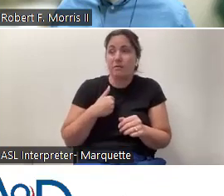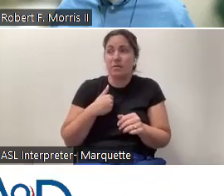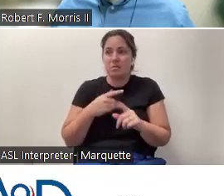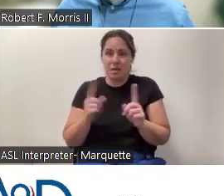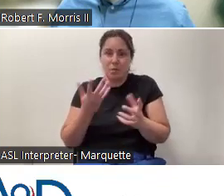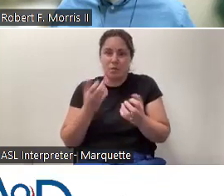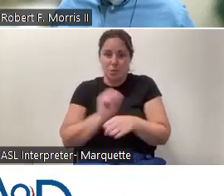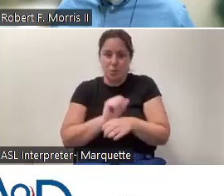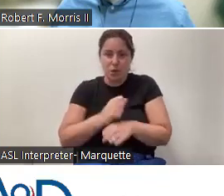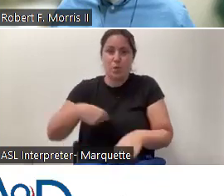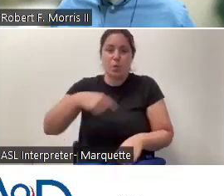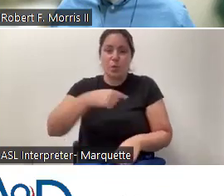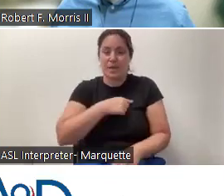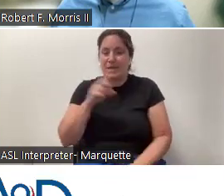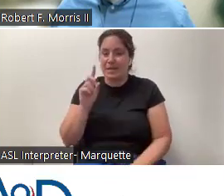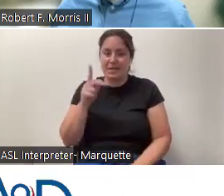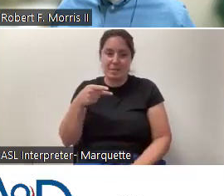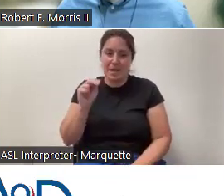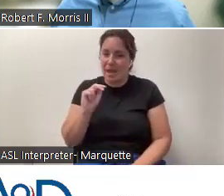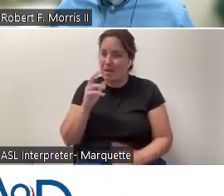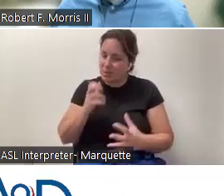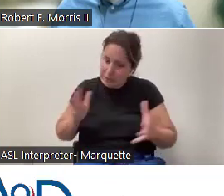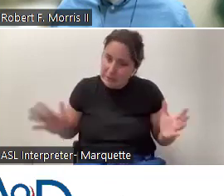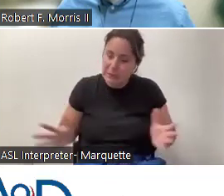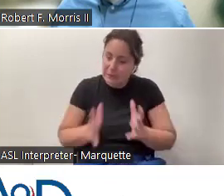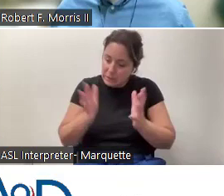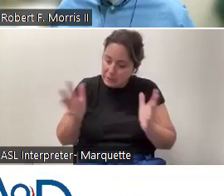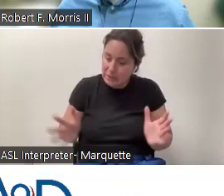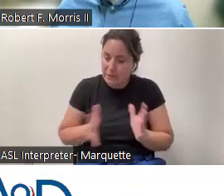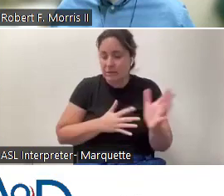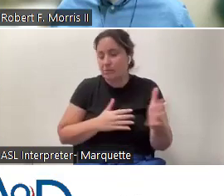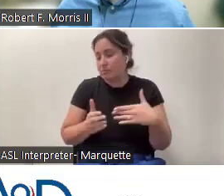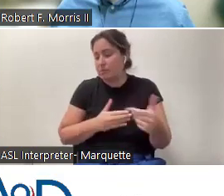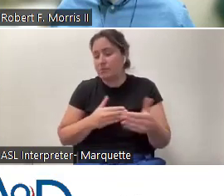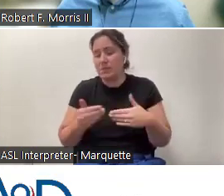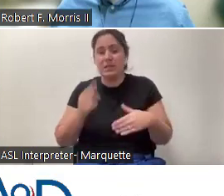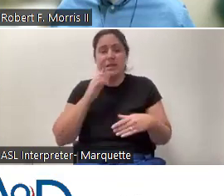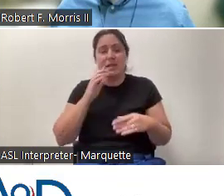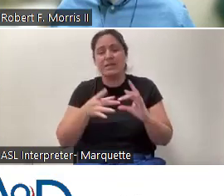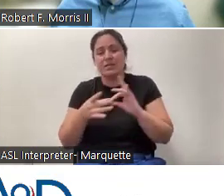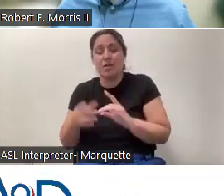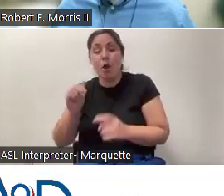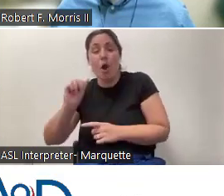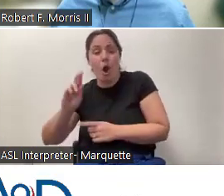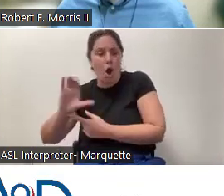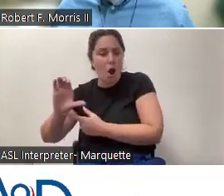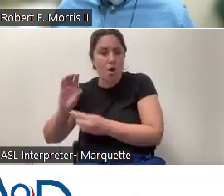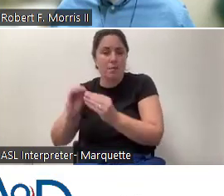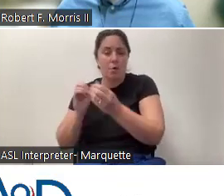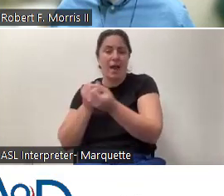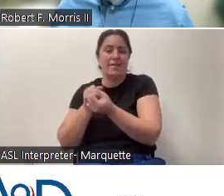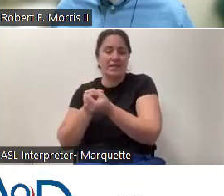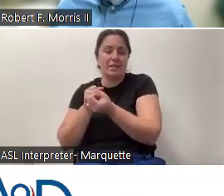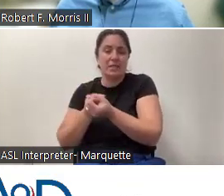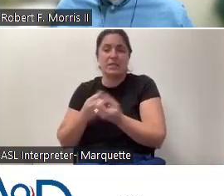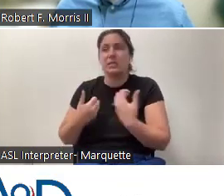are really trying to get out there and create those connections, even if it's around like the ARC that's more focused on advocacy. We really just want to